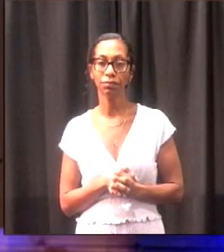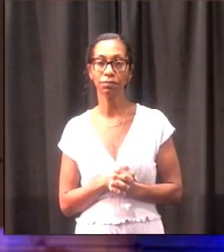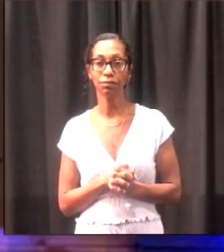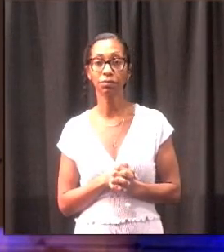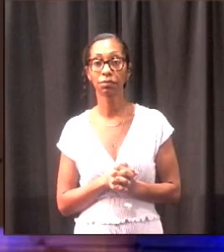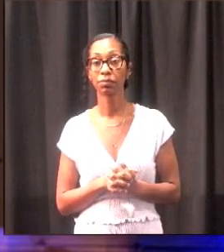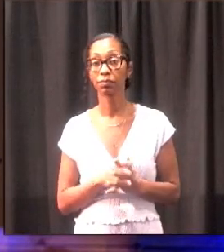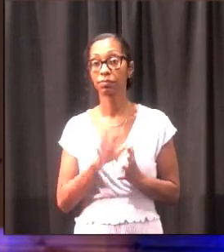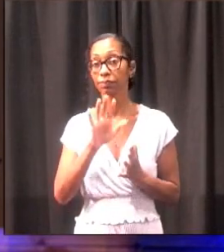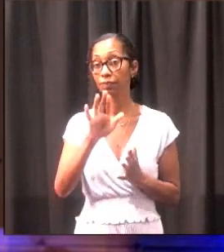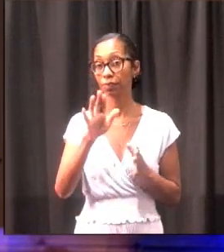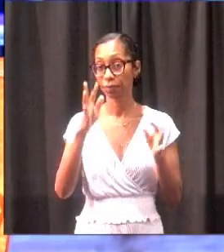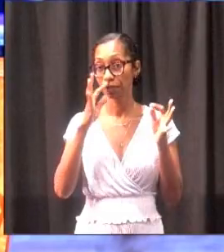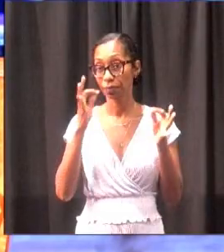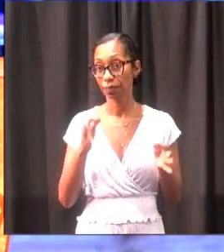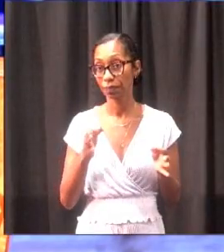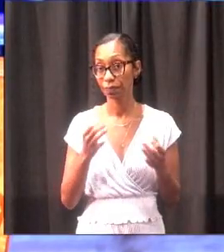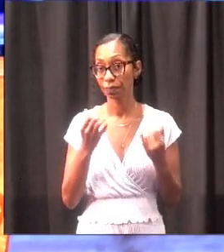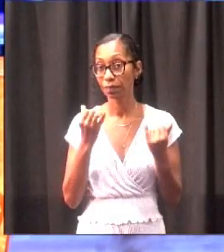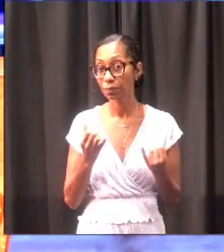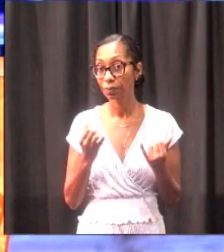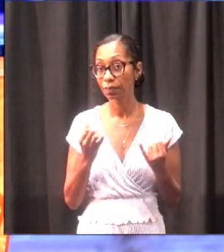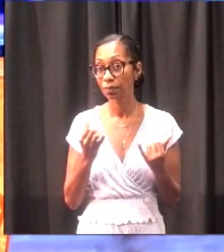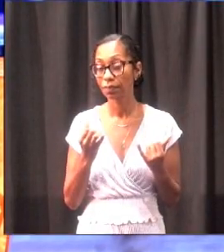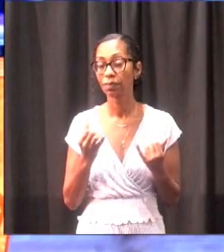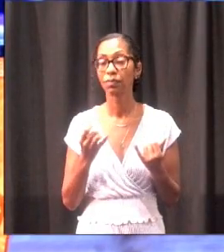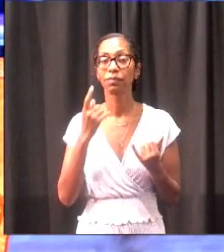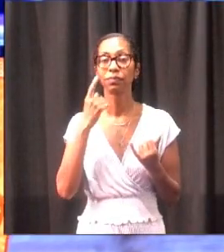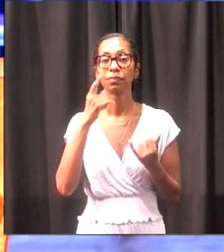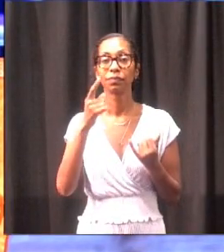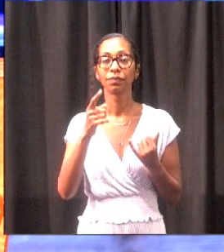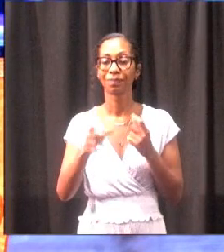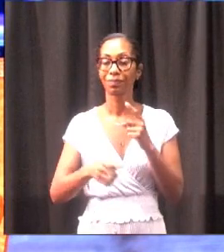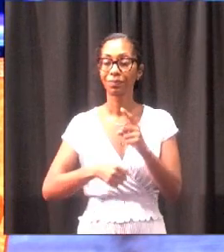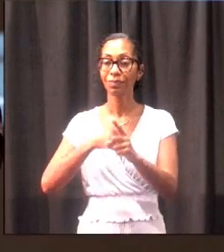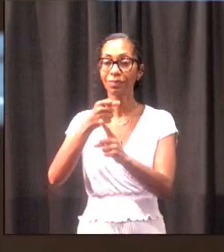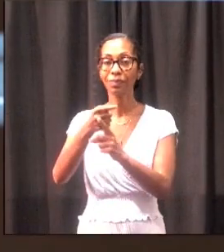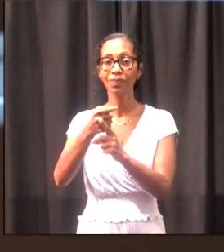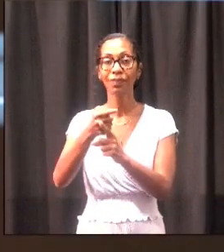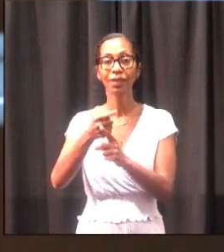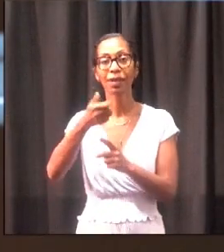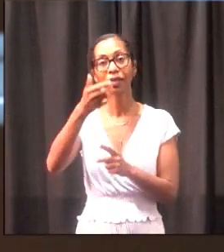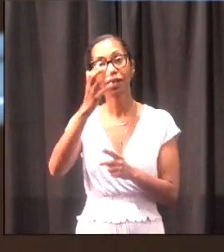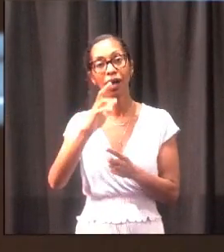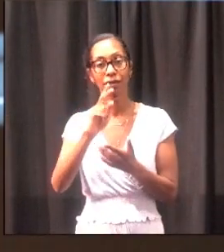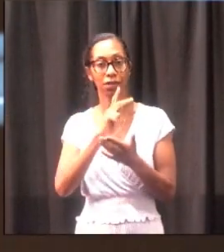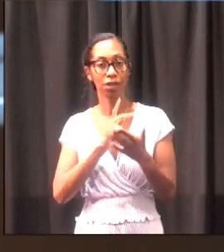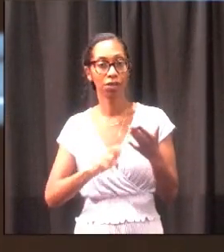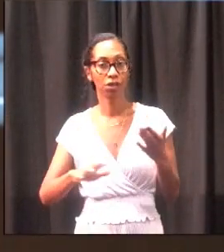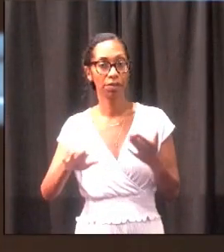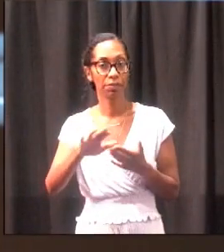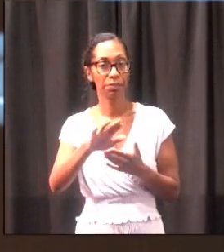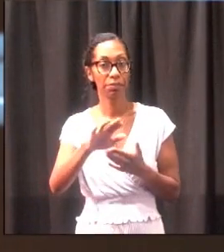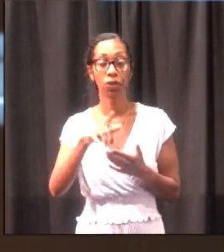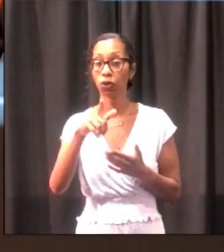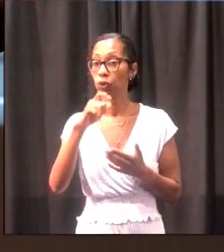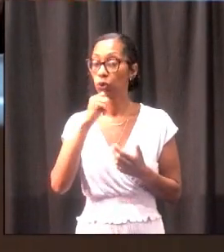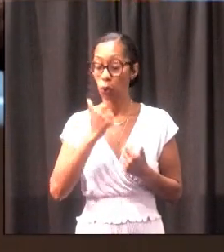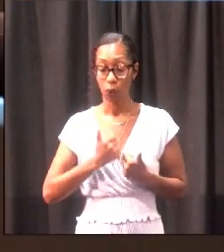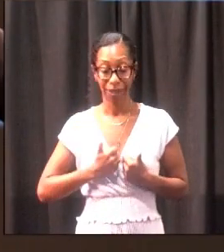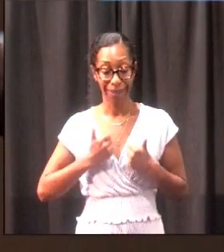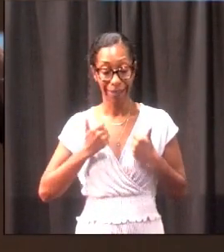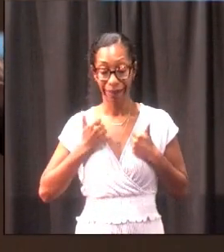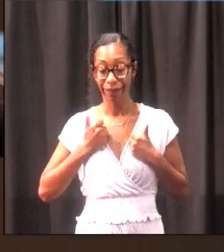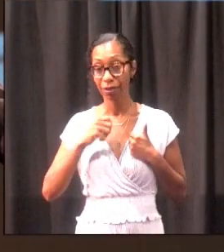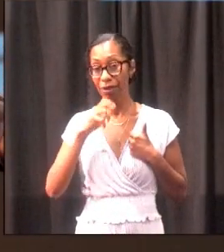And the decisions that you make are to be impactful for the kingdom of God. And since you don't live in those